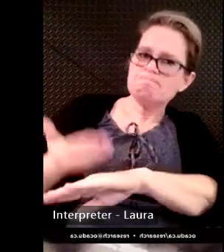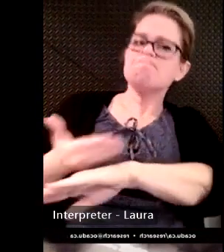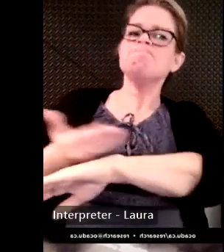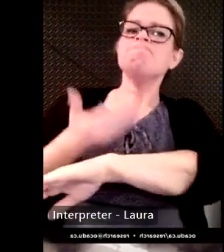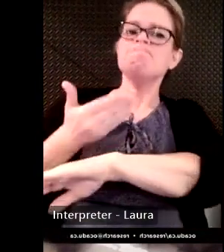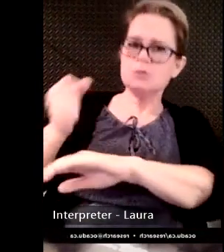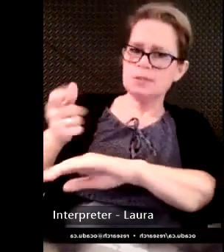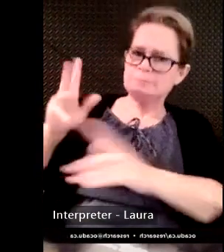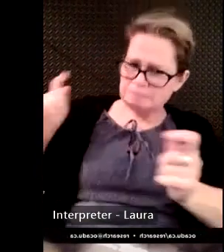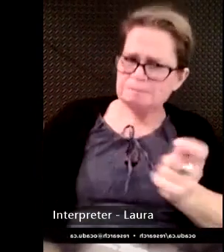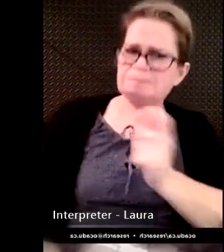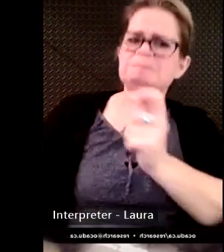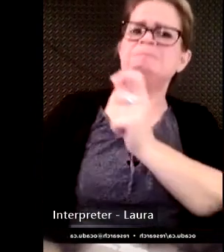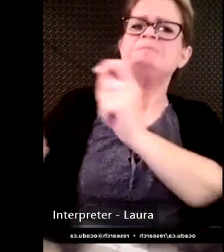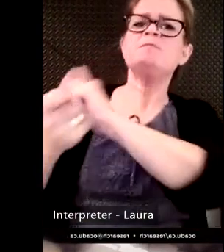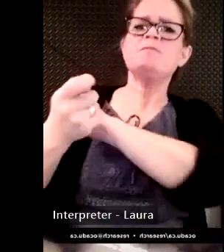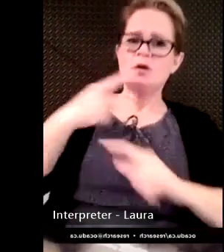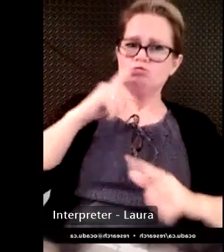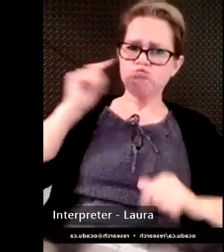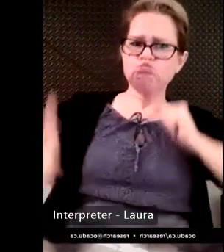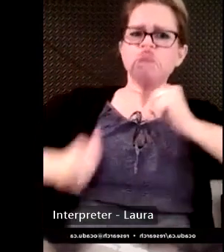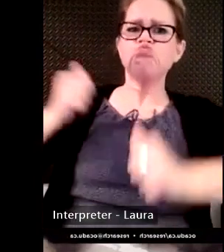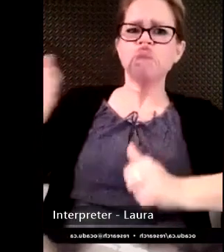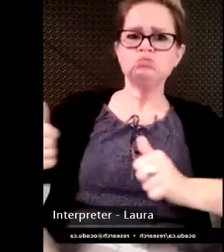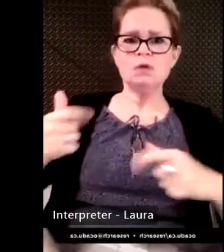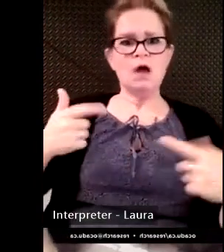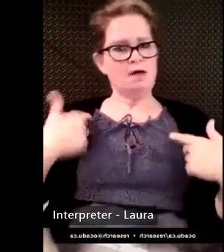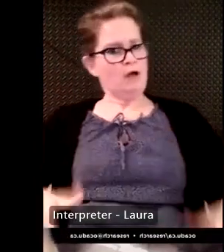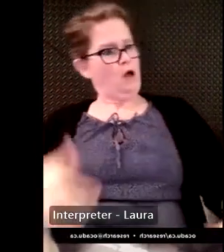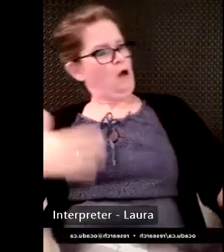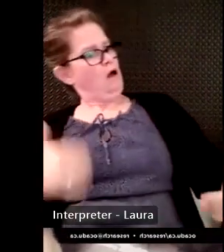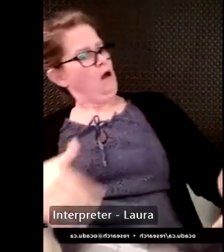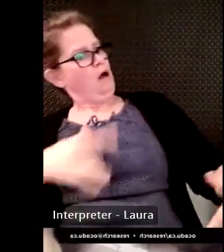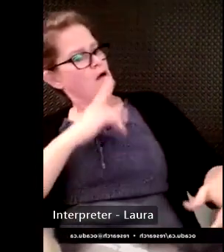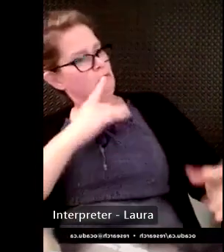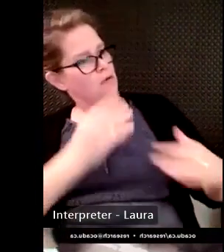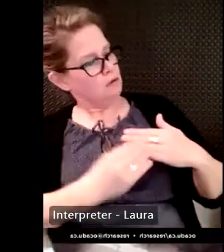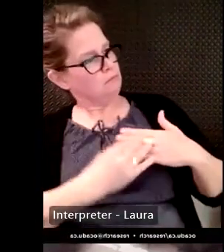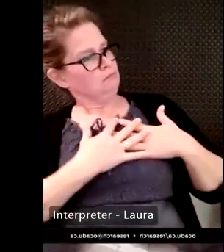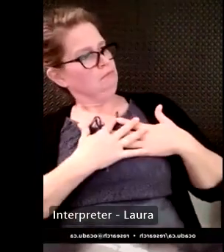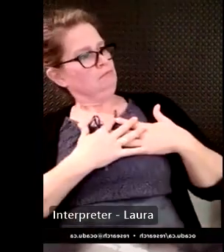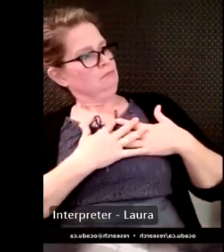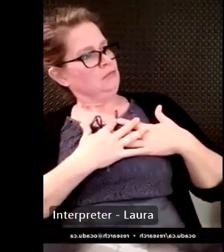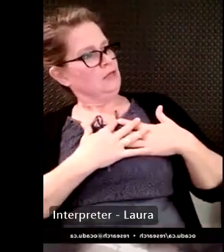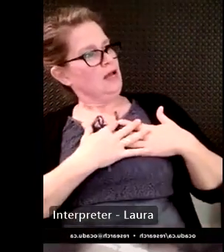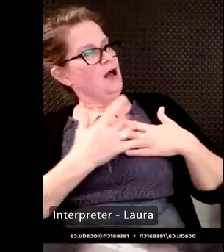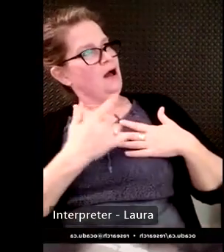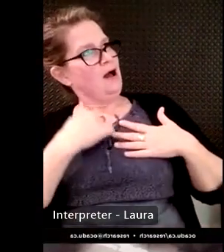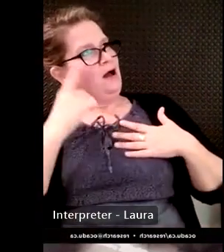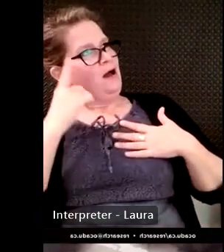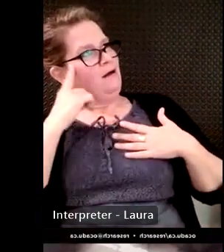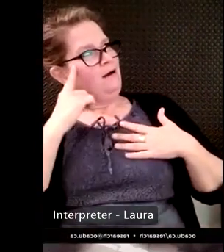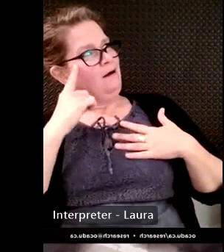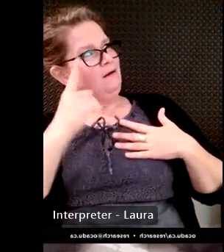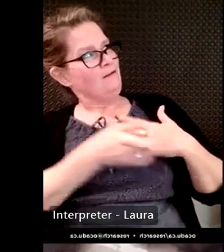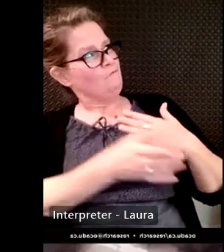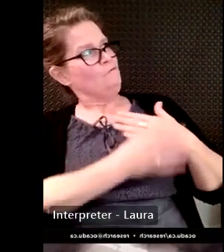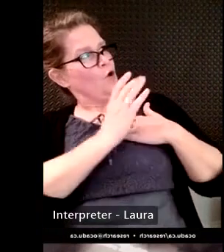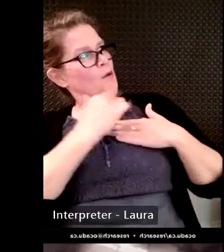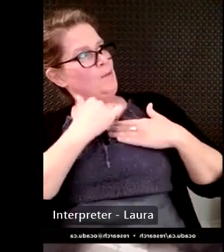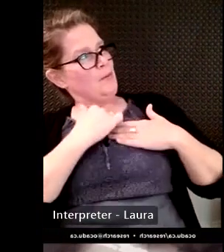her. It encourages someone like me. I was going to say forces, but that's too strong a word. It encourages someone like me to try to think